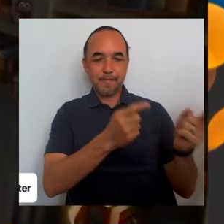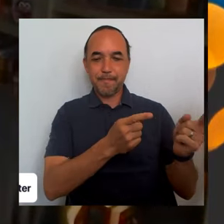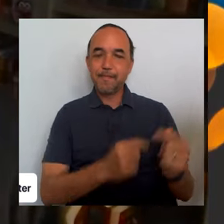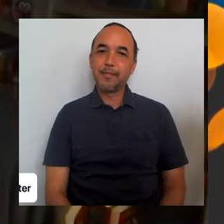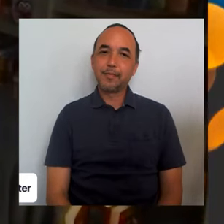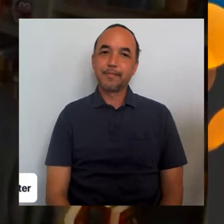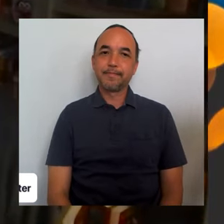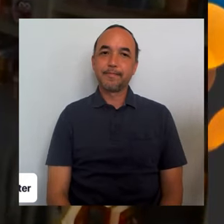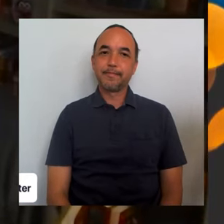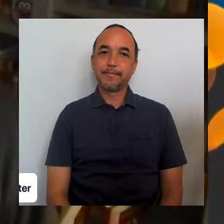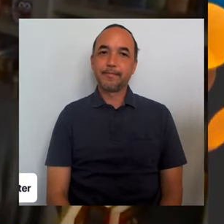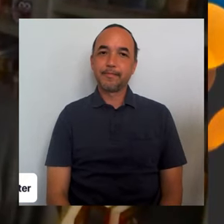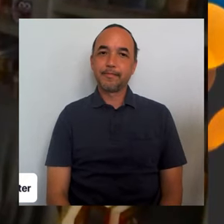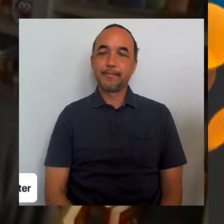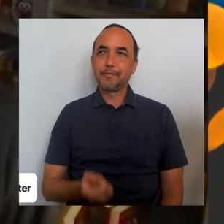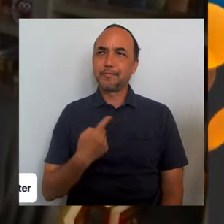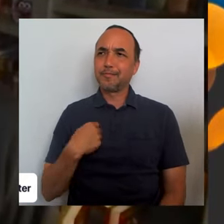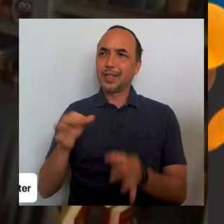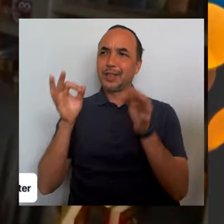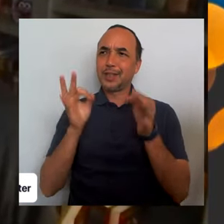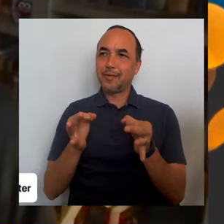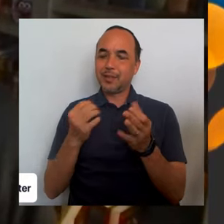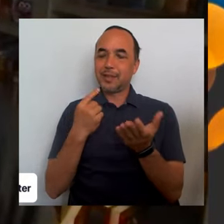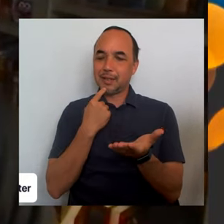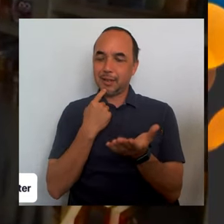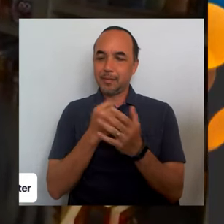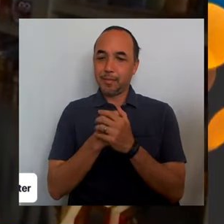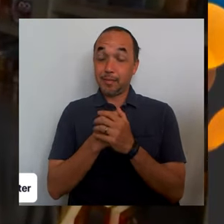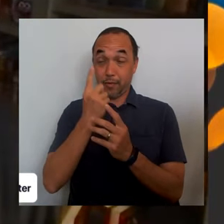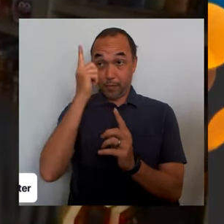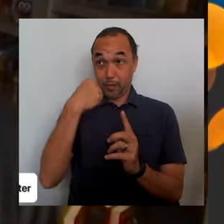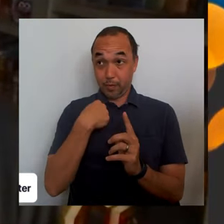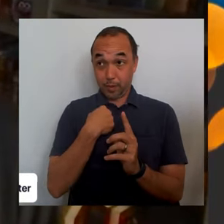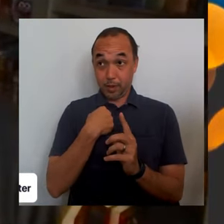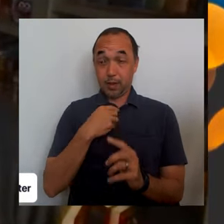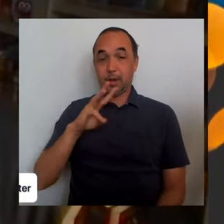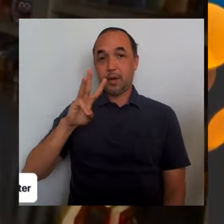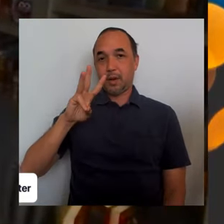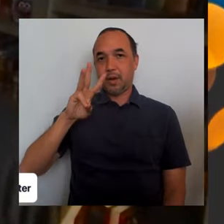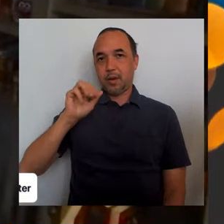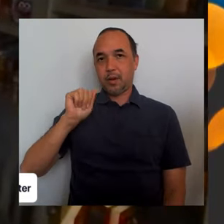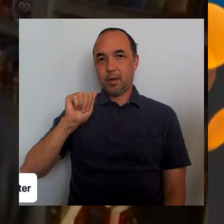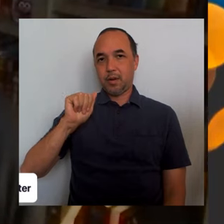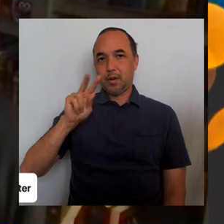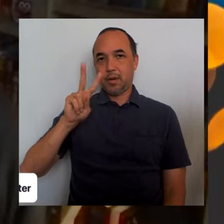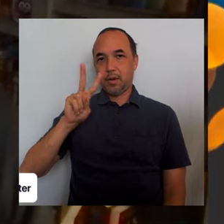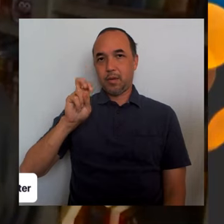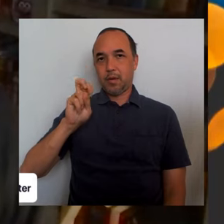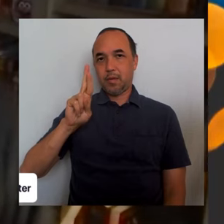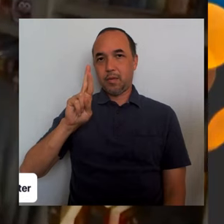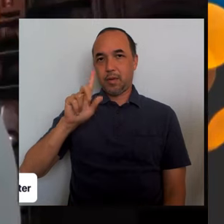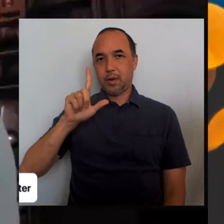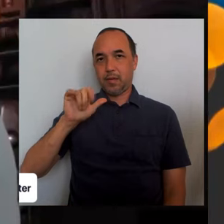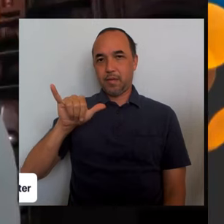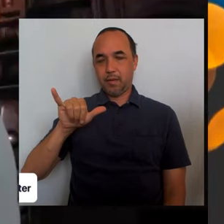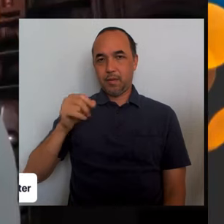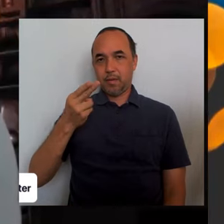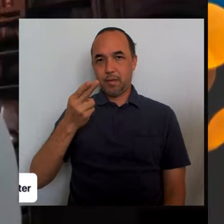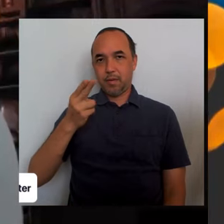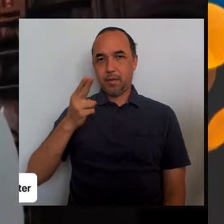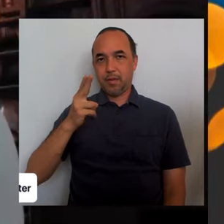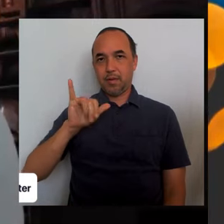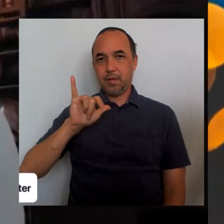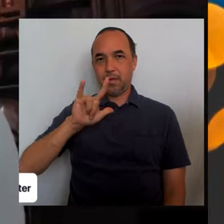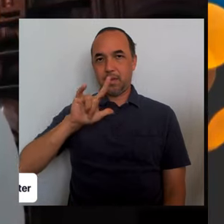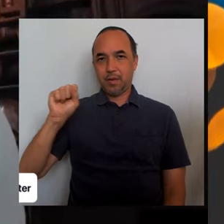I definitely say, for me, Waverly Hills, Louisville, Kentucky, seems to